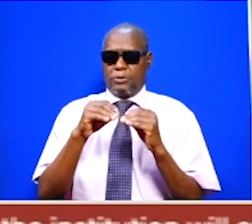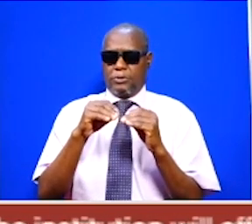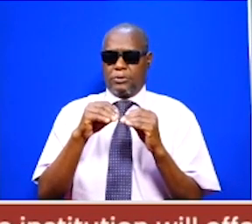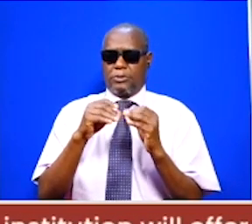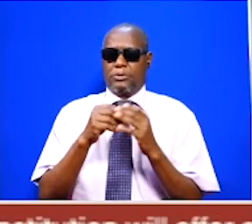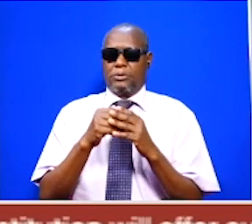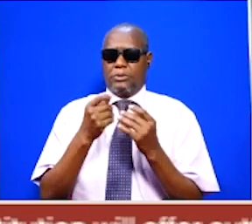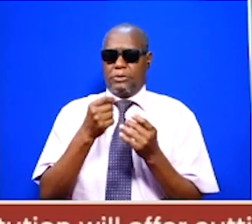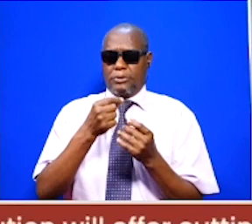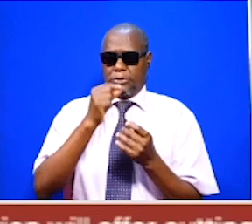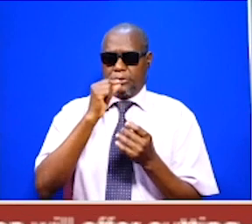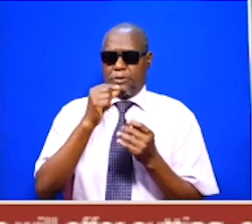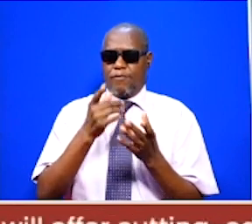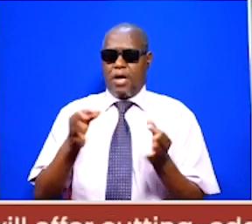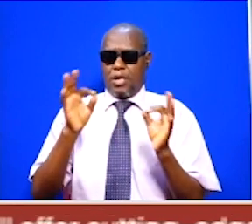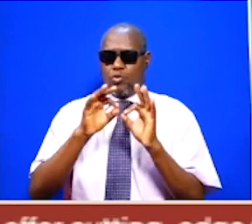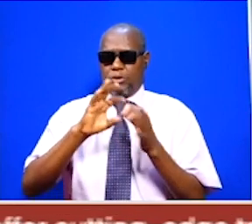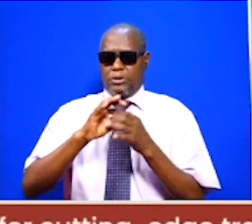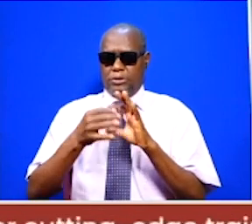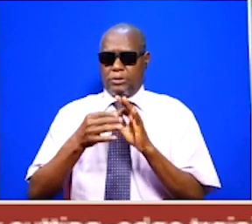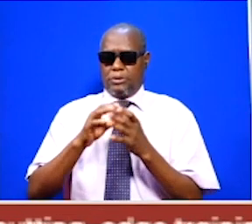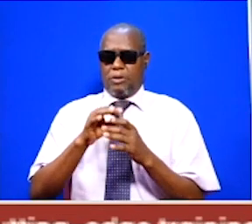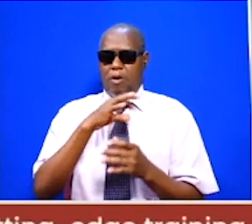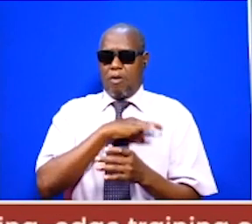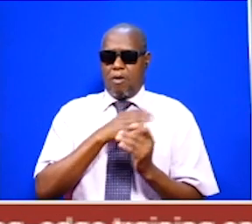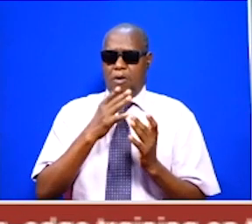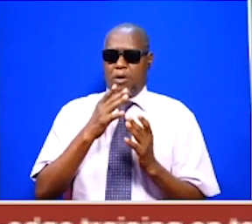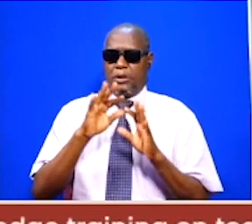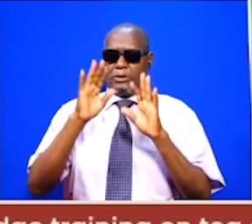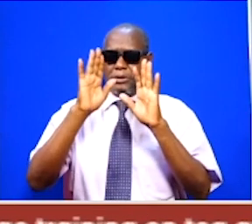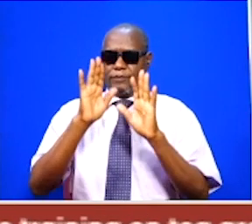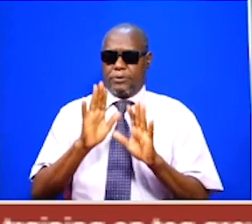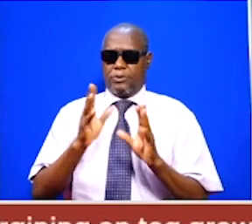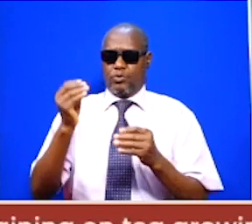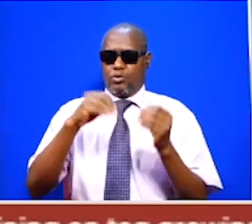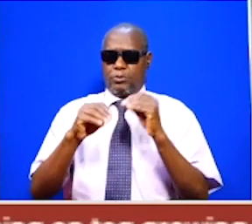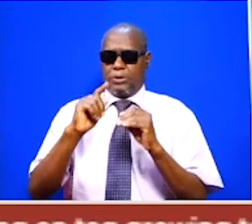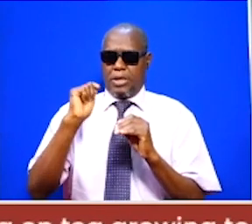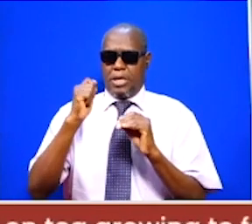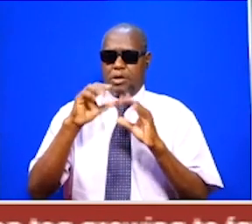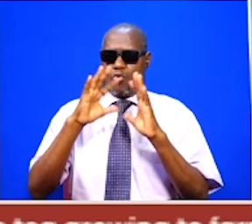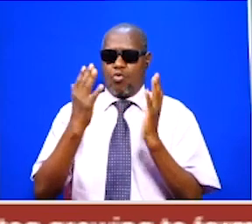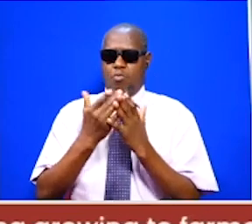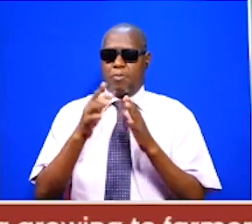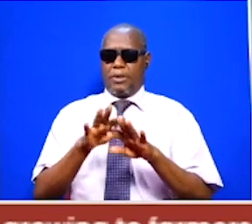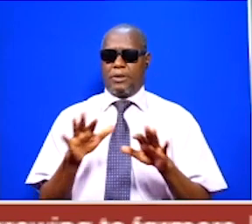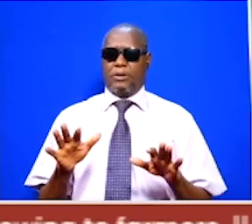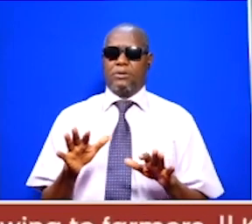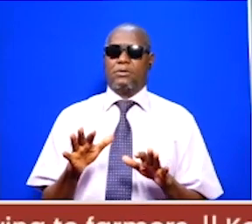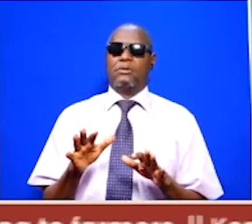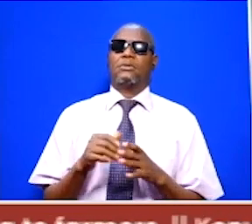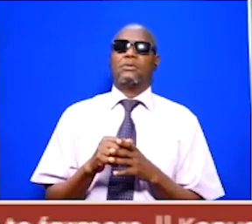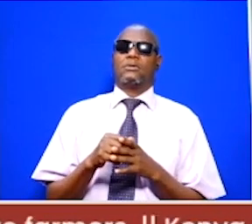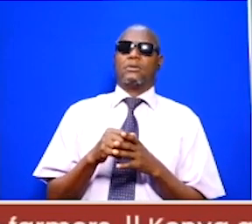key foreign exchange earner and a significant contributor to Kenya's global market presence by raising